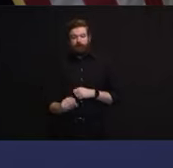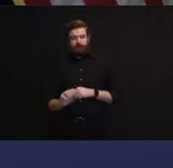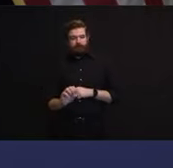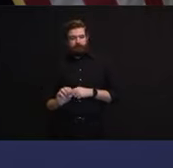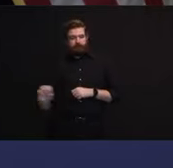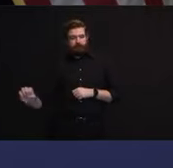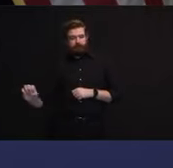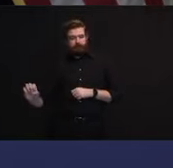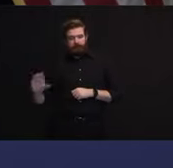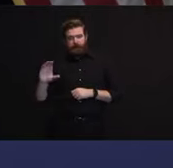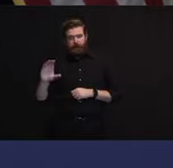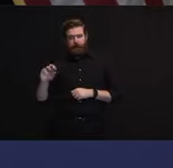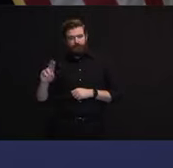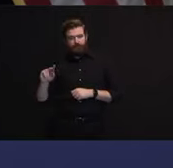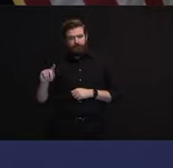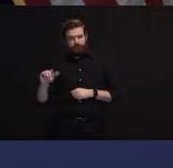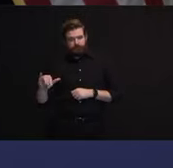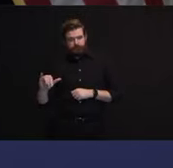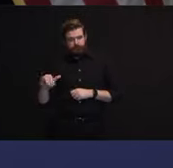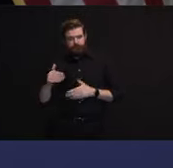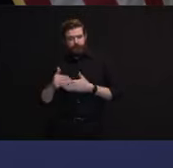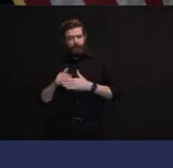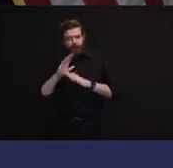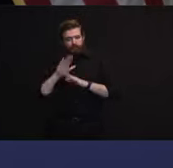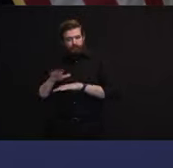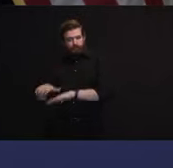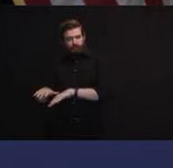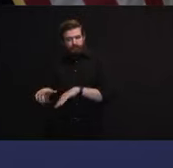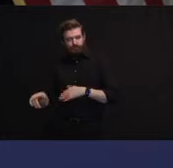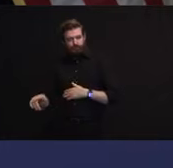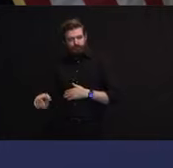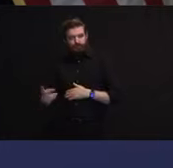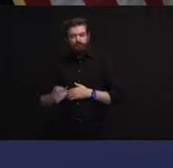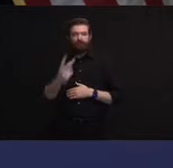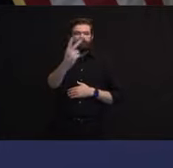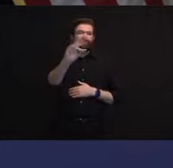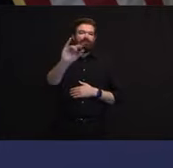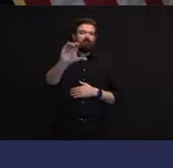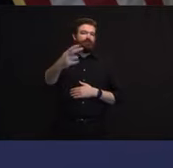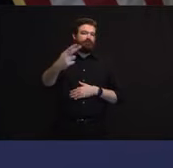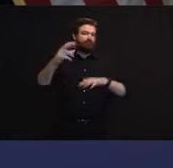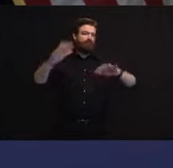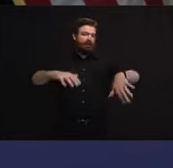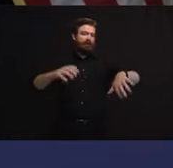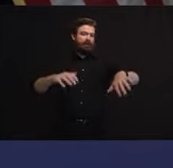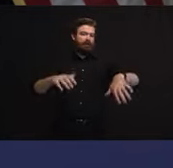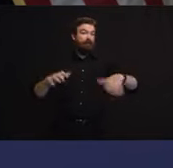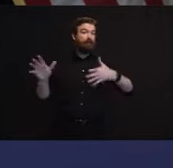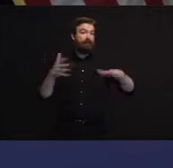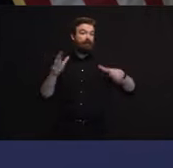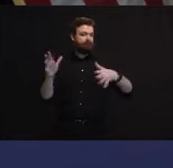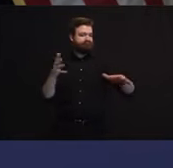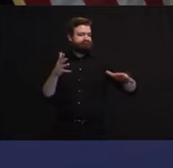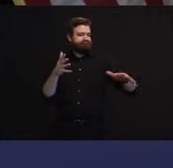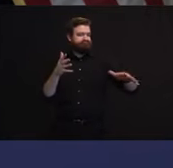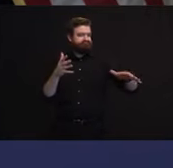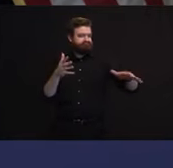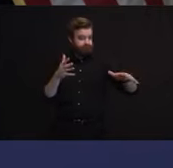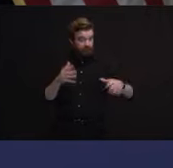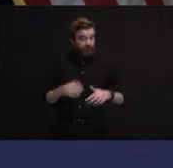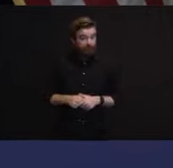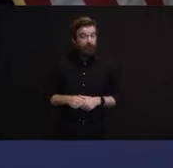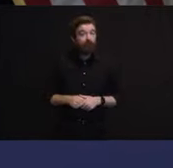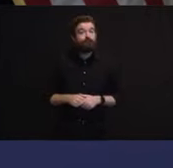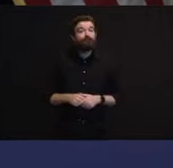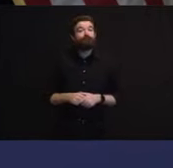coastal areas are probably going to get the worst, upwards of 2+ inches of rain. Winds are going to be gusting too. Hopefully that's cleared out by